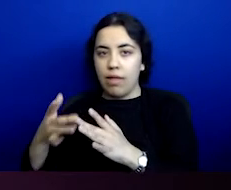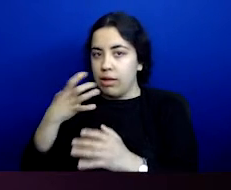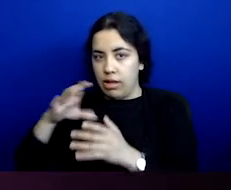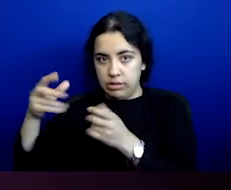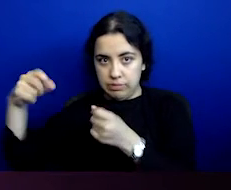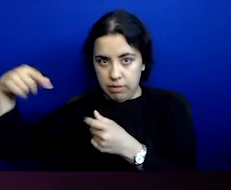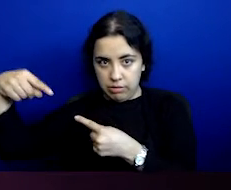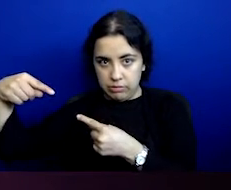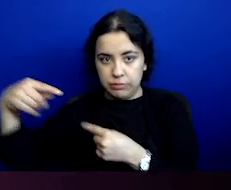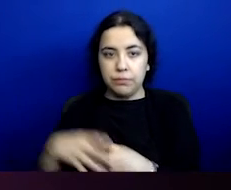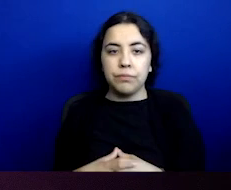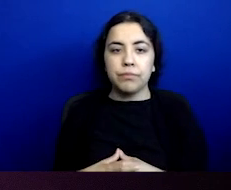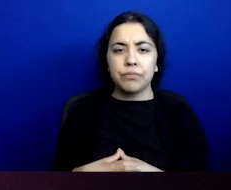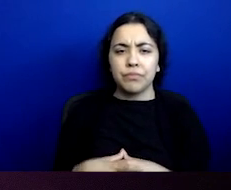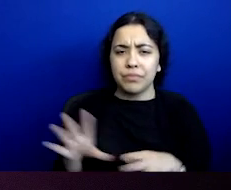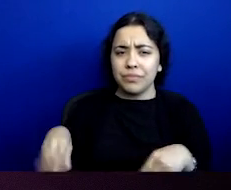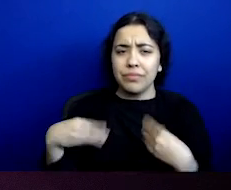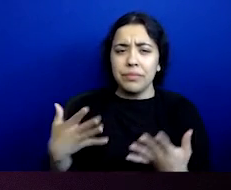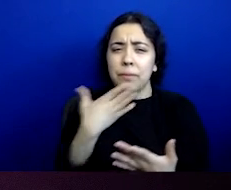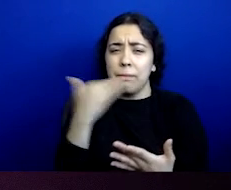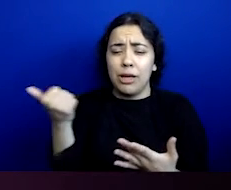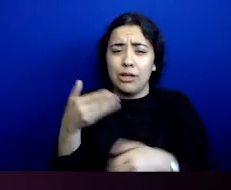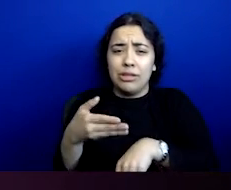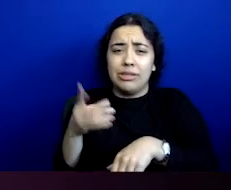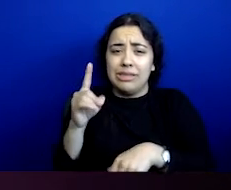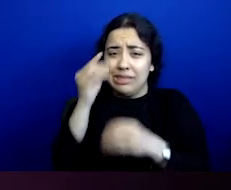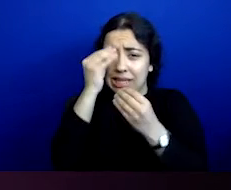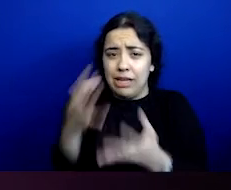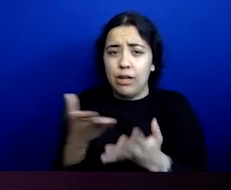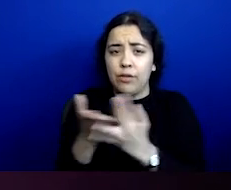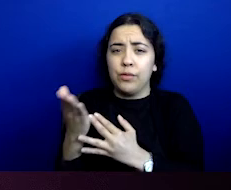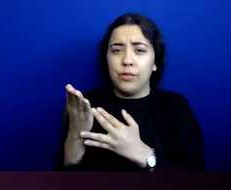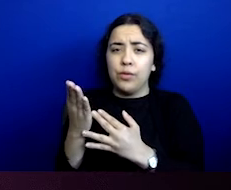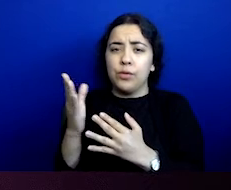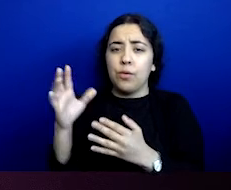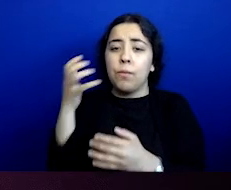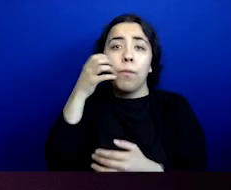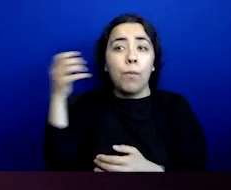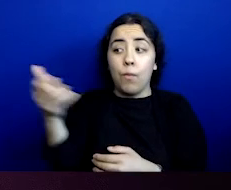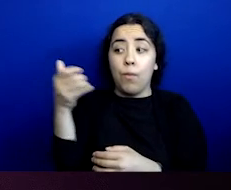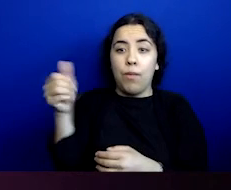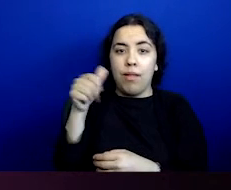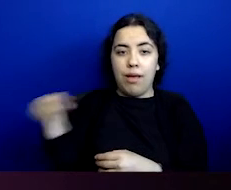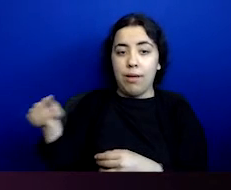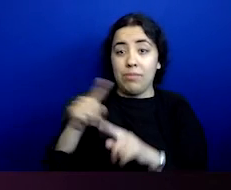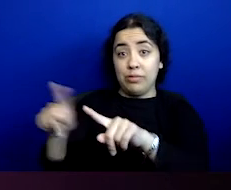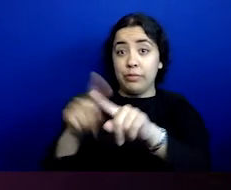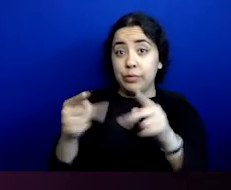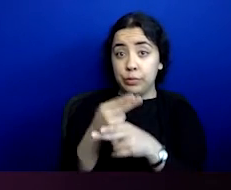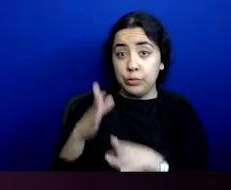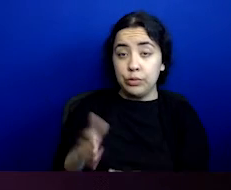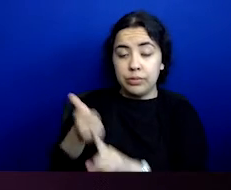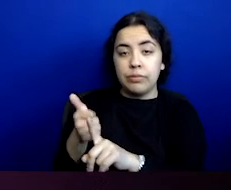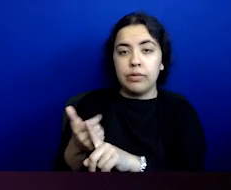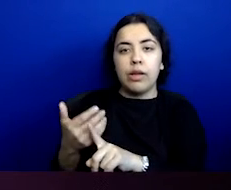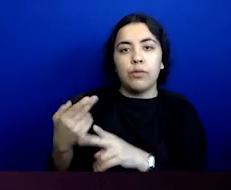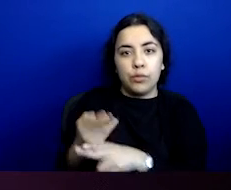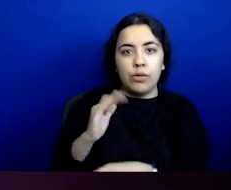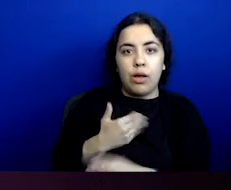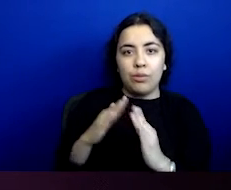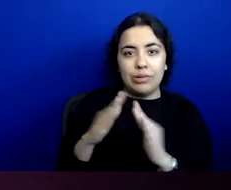also seen this in just supplying better data through dashboards and mobile apps that have helped the different users that are leveraging our system and their different